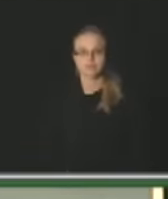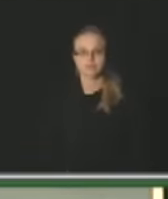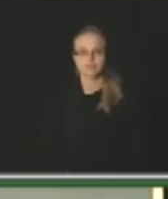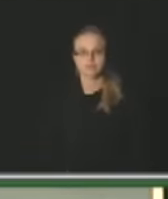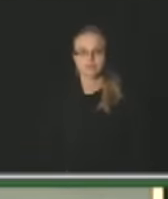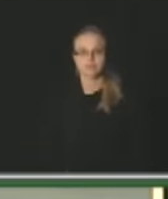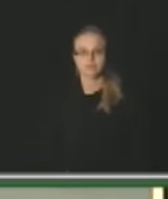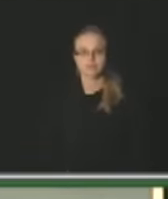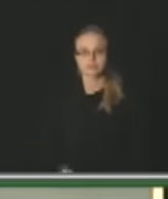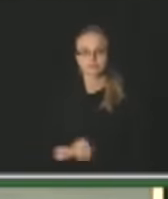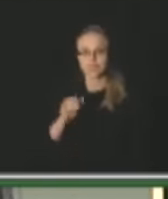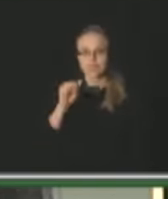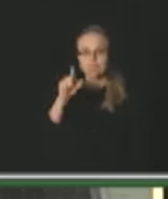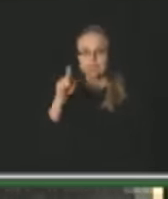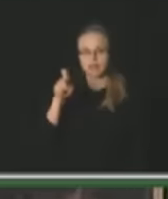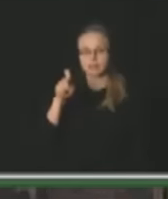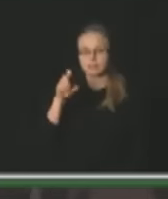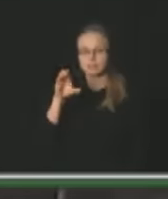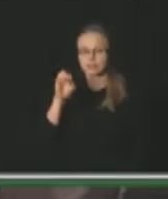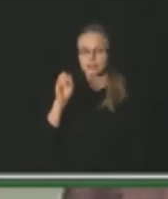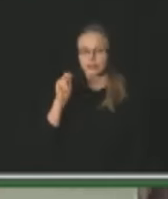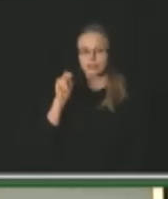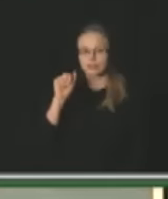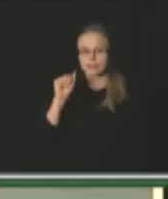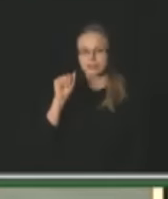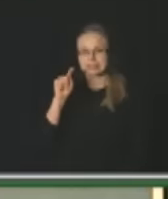Alex Cantanio.